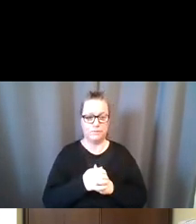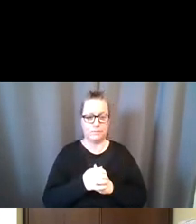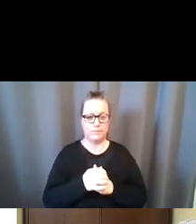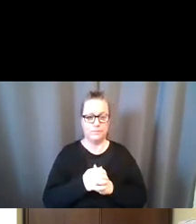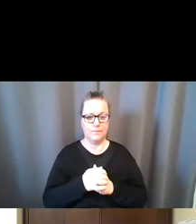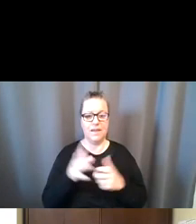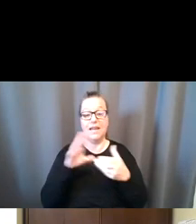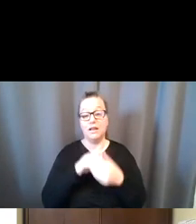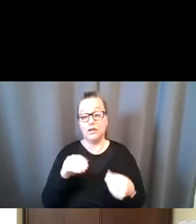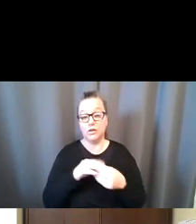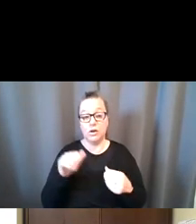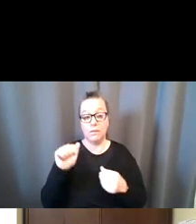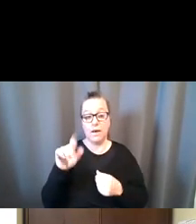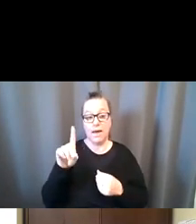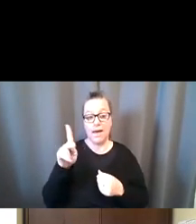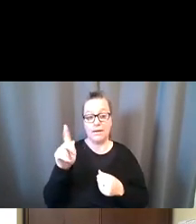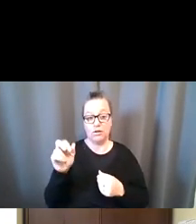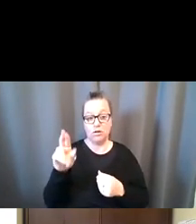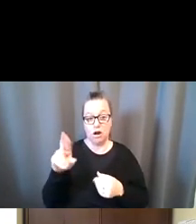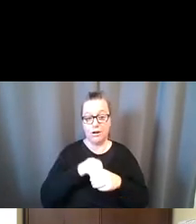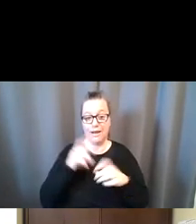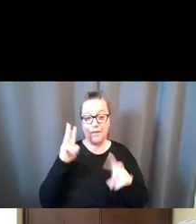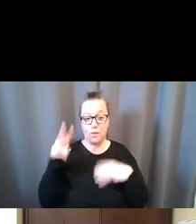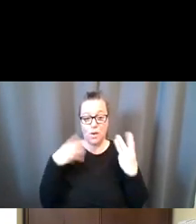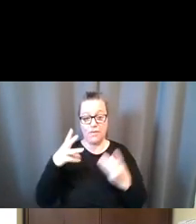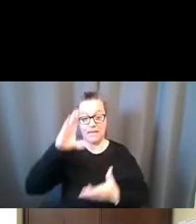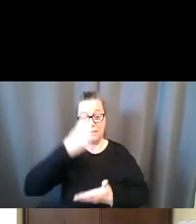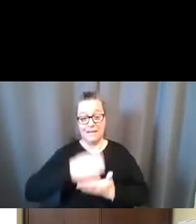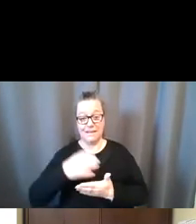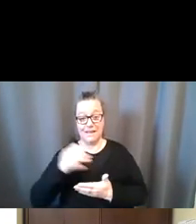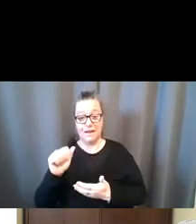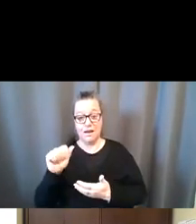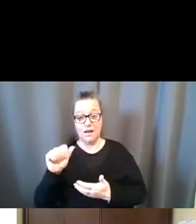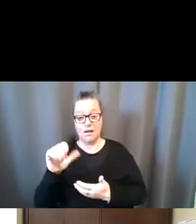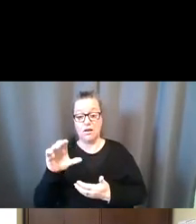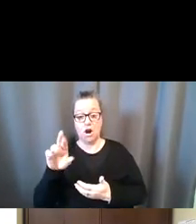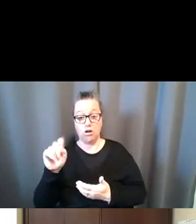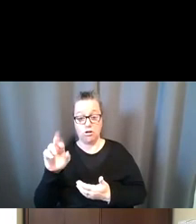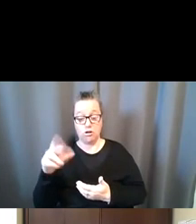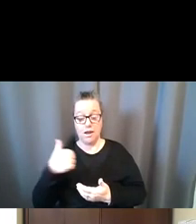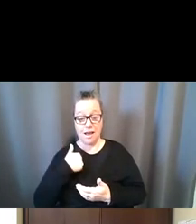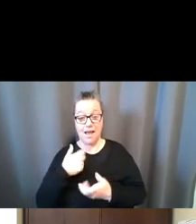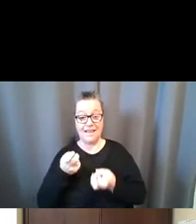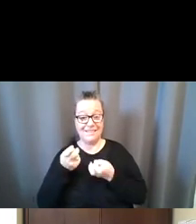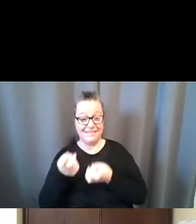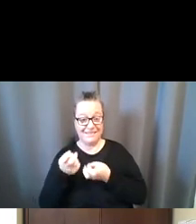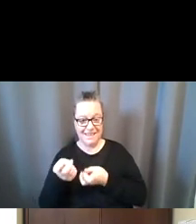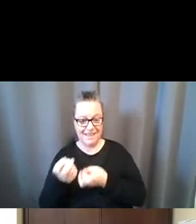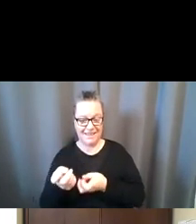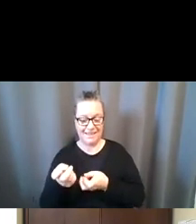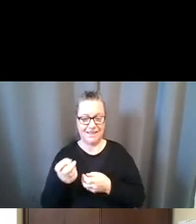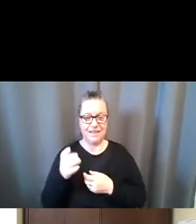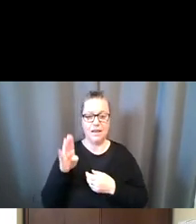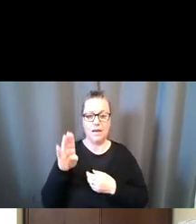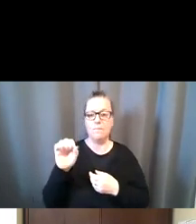Here's a story about ADKAR in the wild. That's a picture of my son Carter and I skiing at Brundage. Now we were at Bogus